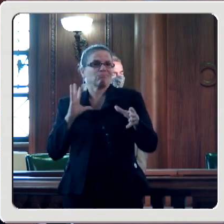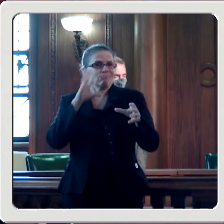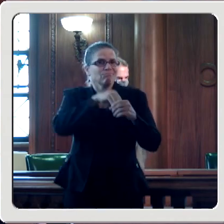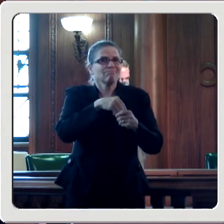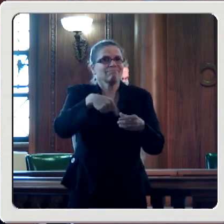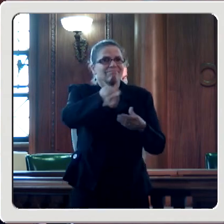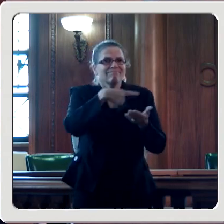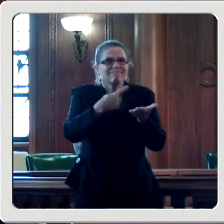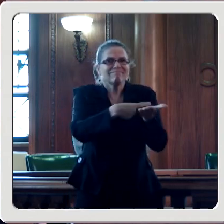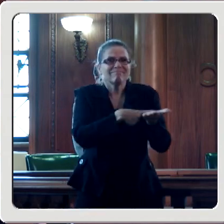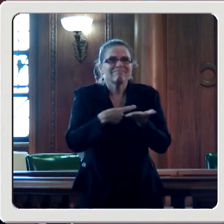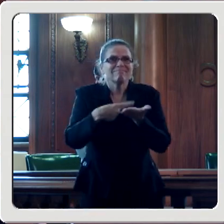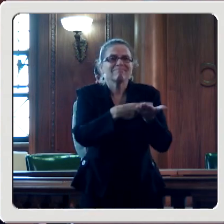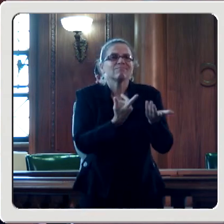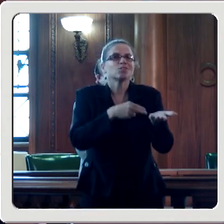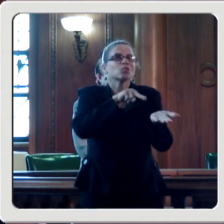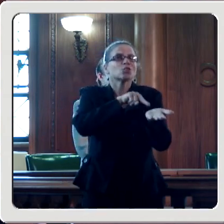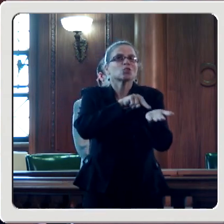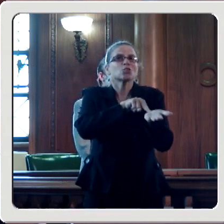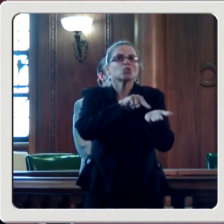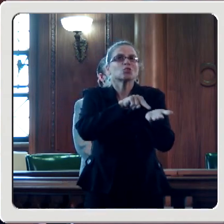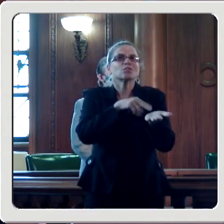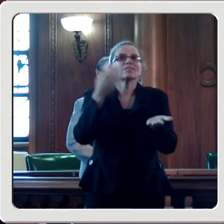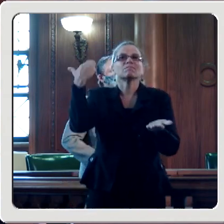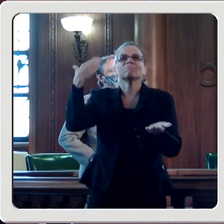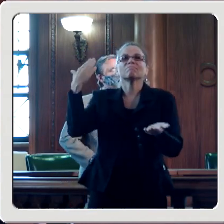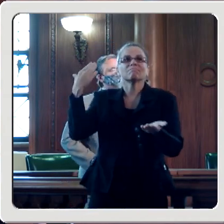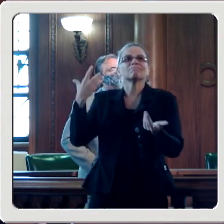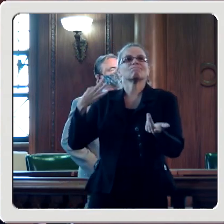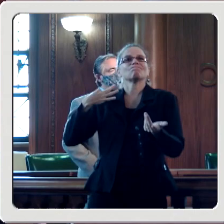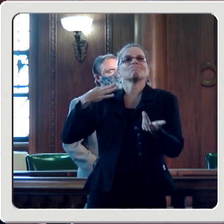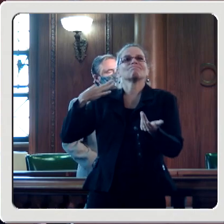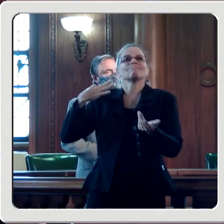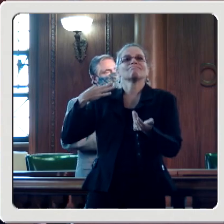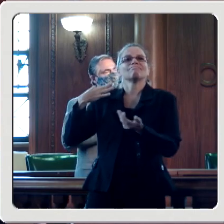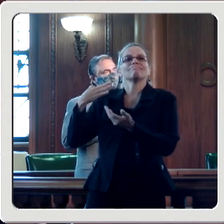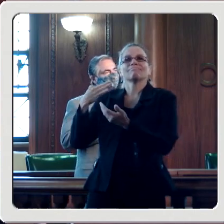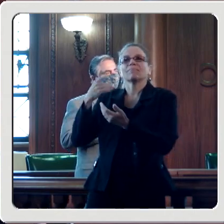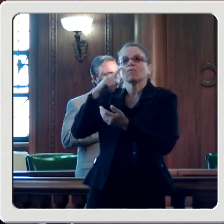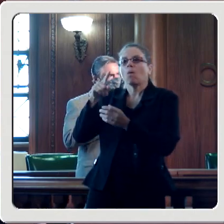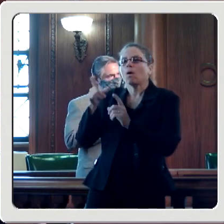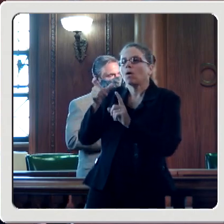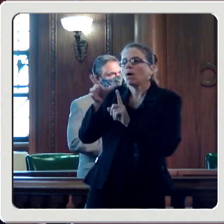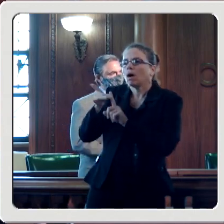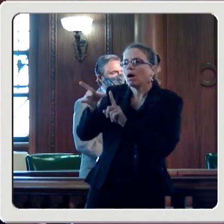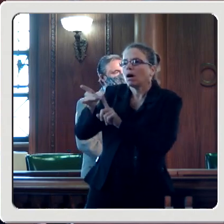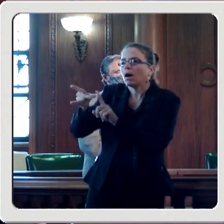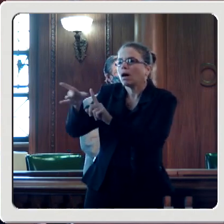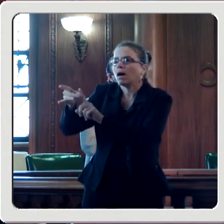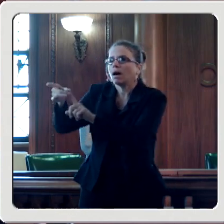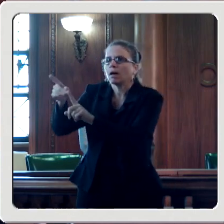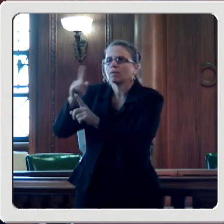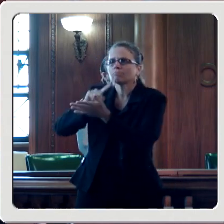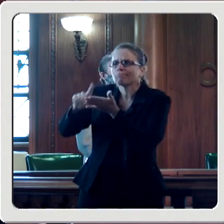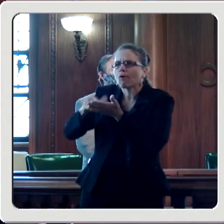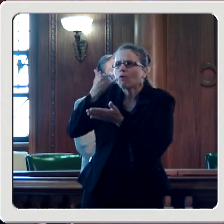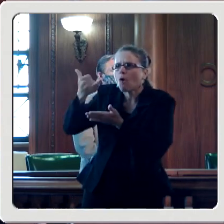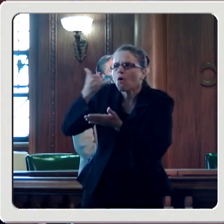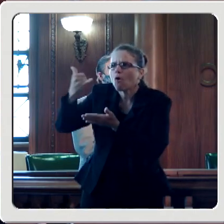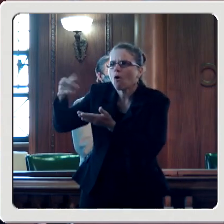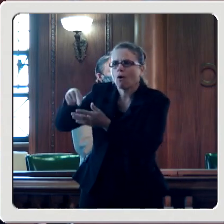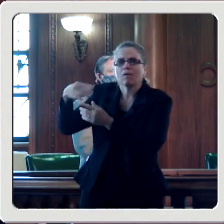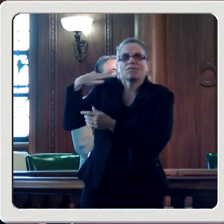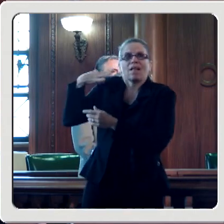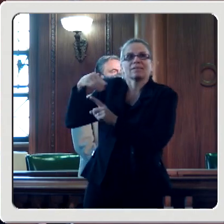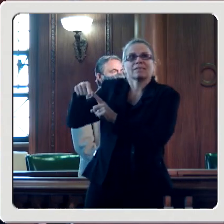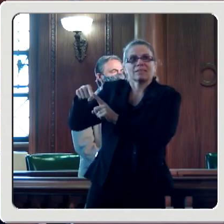helped us with contact tracing early on, and we contact traced together prior to the state